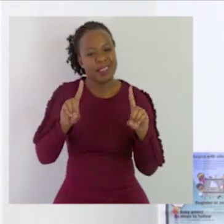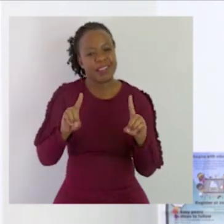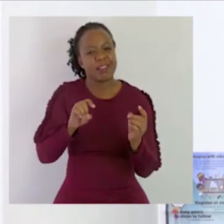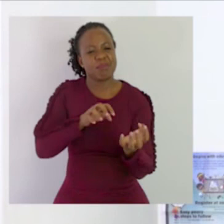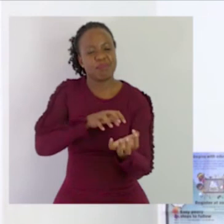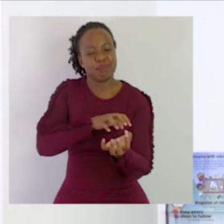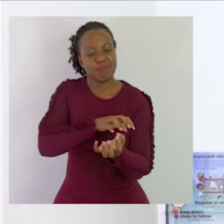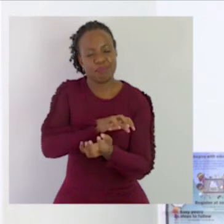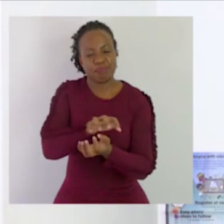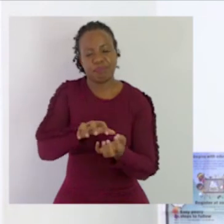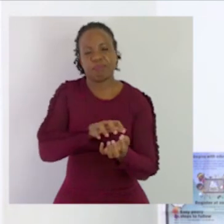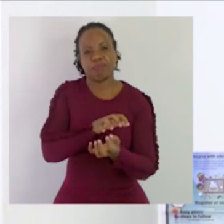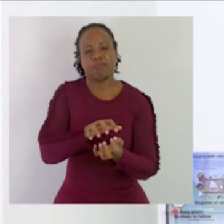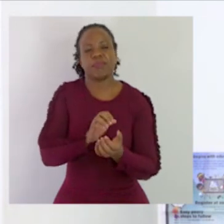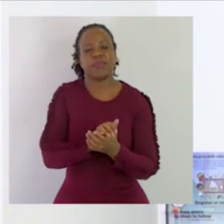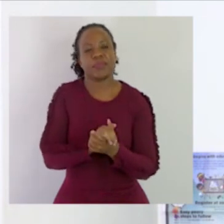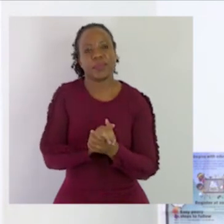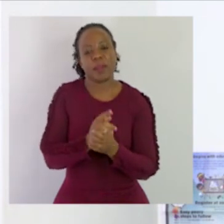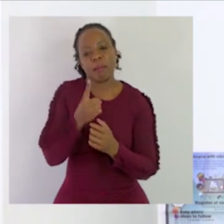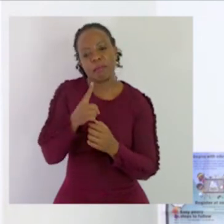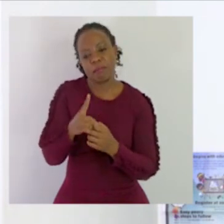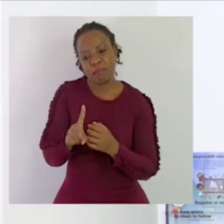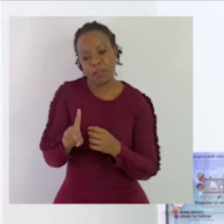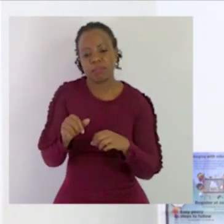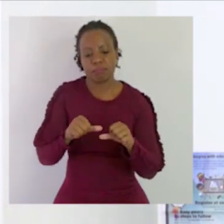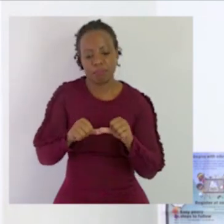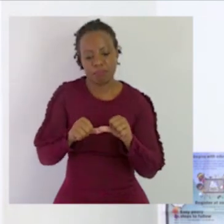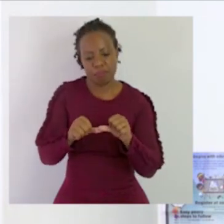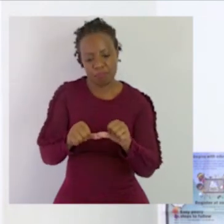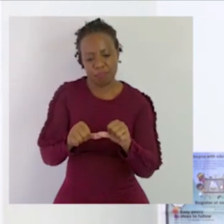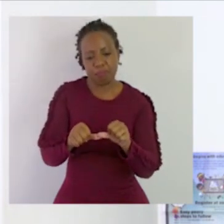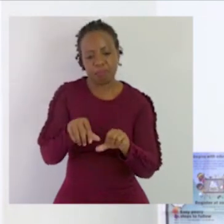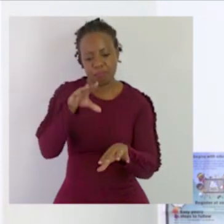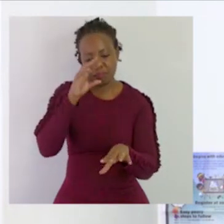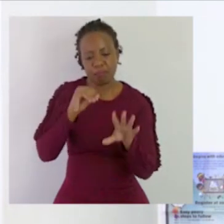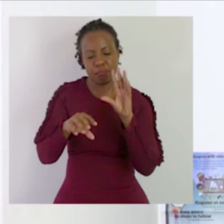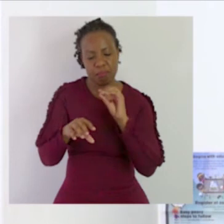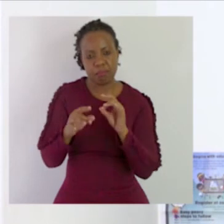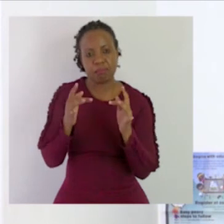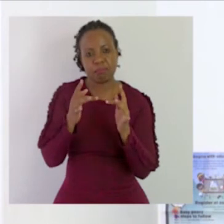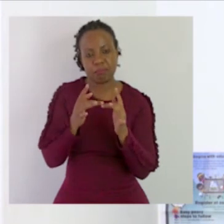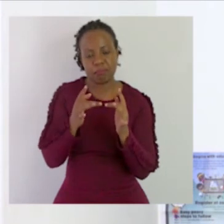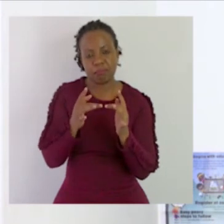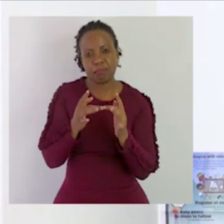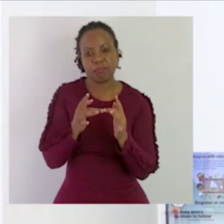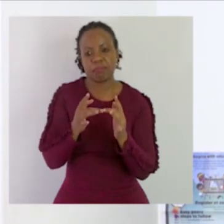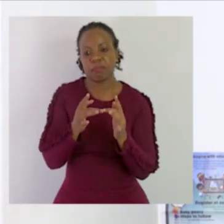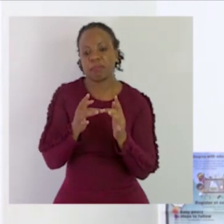let's keep on learning online. Let's keep on reading widely. Come